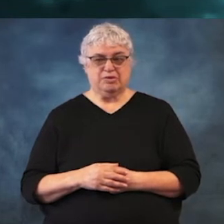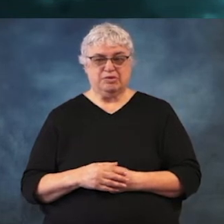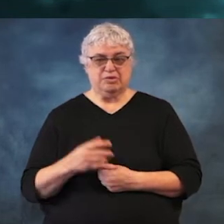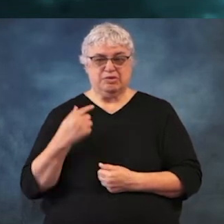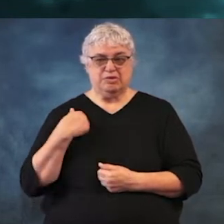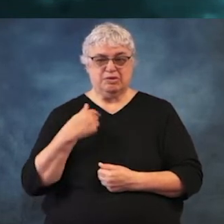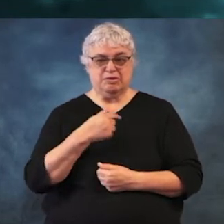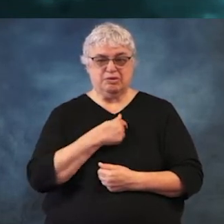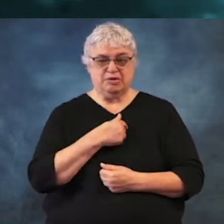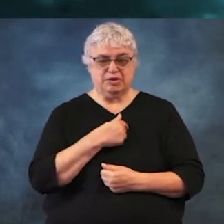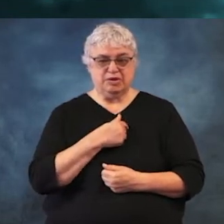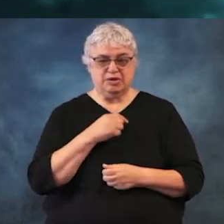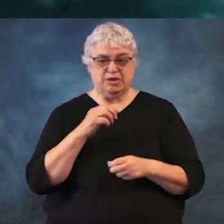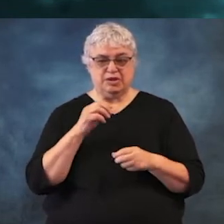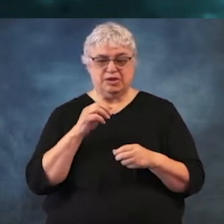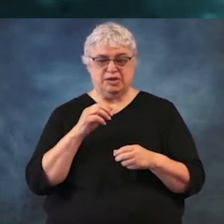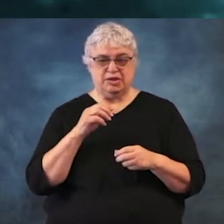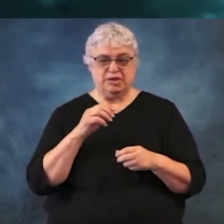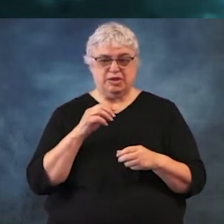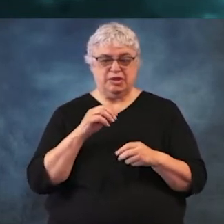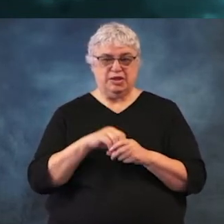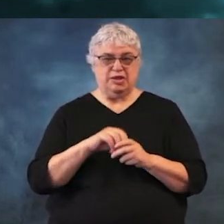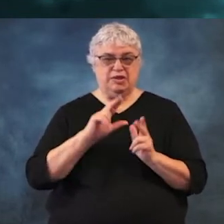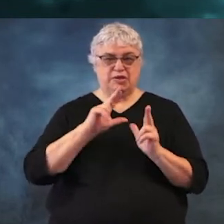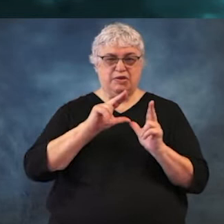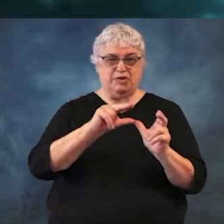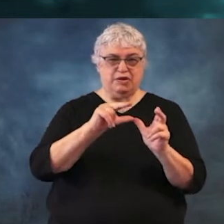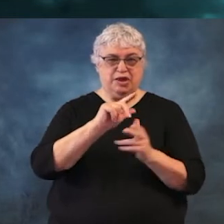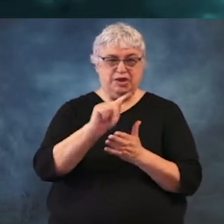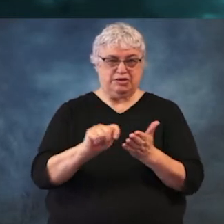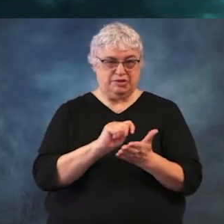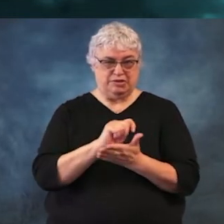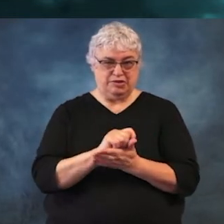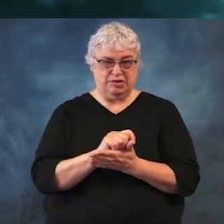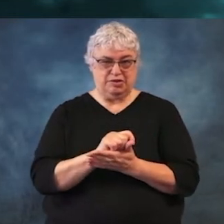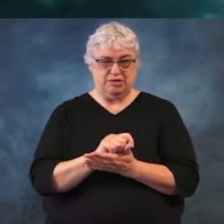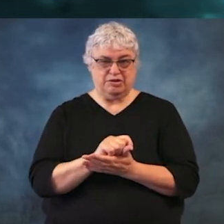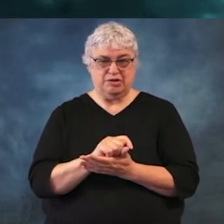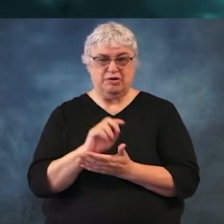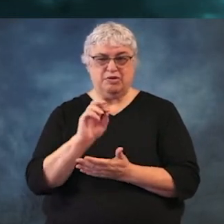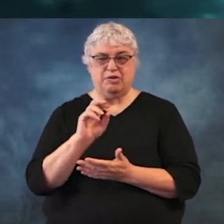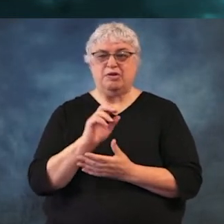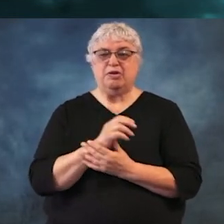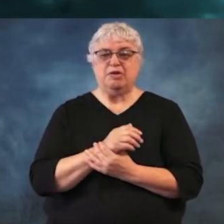when we're in, especially when we're in hurricane season, I think